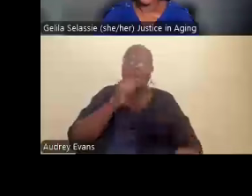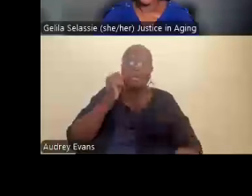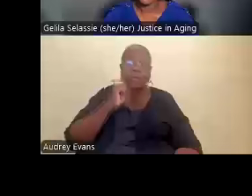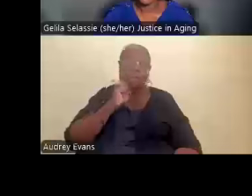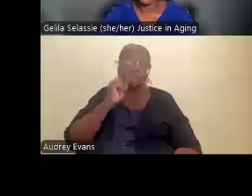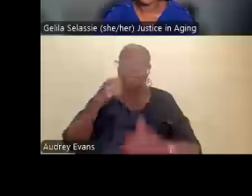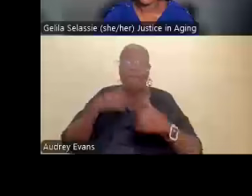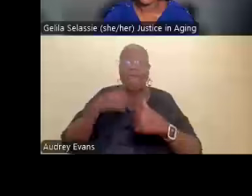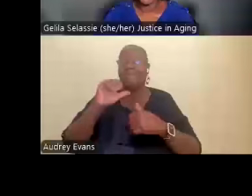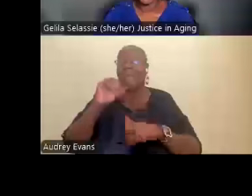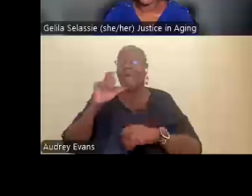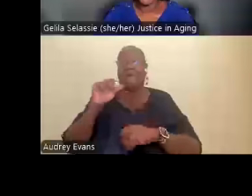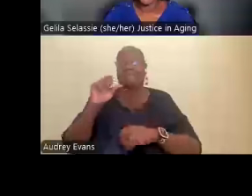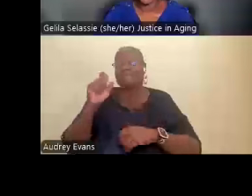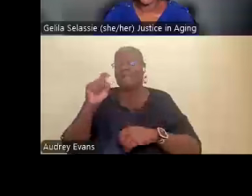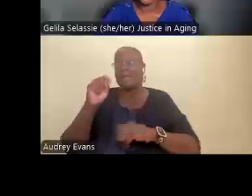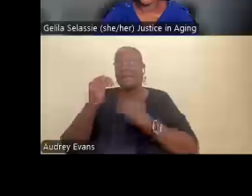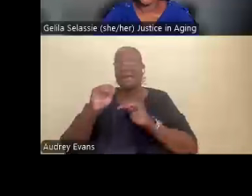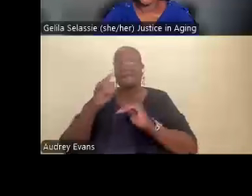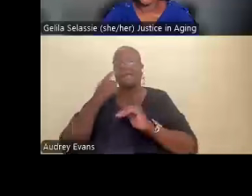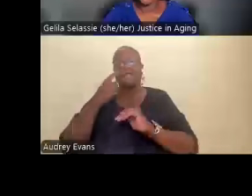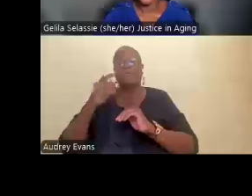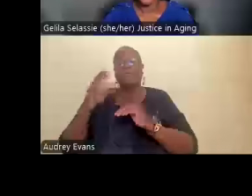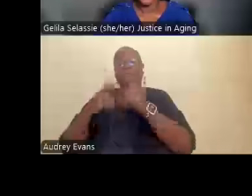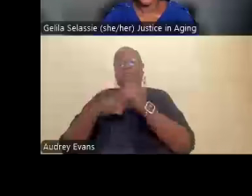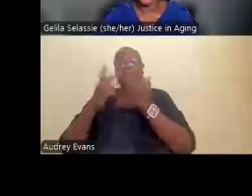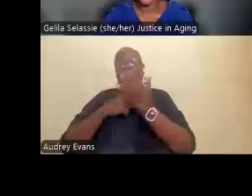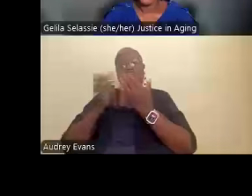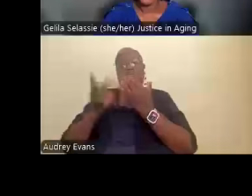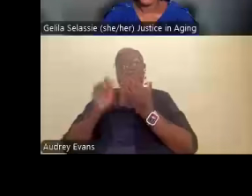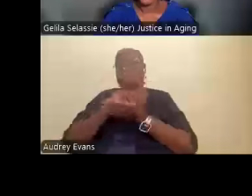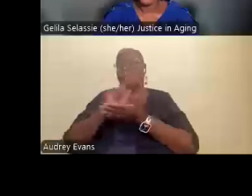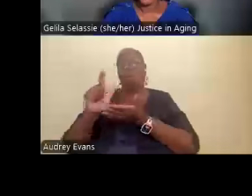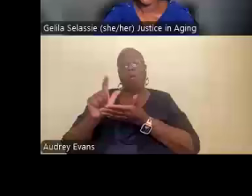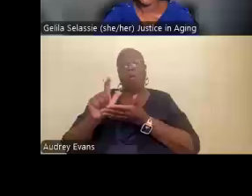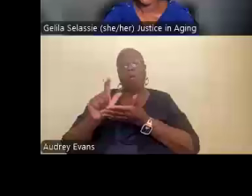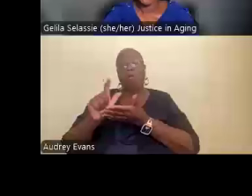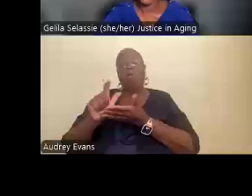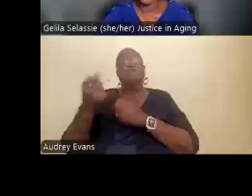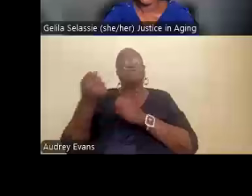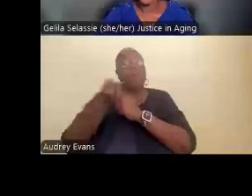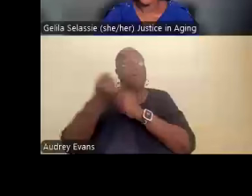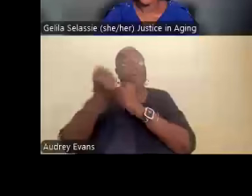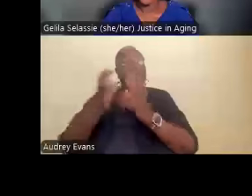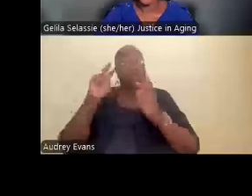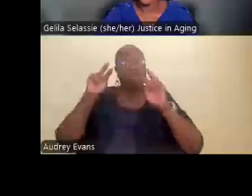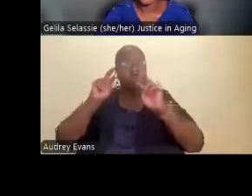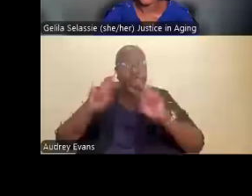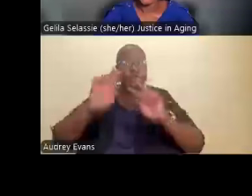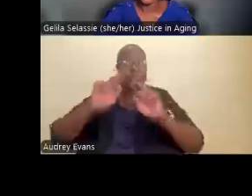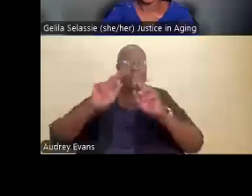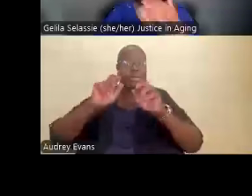have asset limits for the Medicare savings programs at all. So advocates should look to their state's